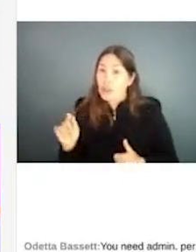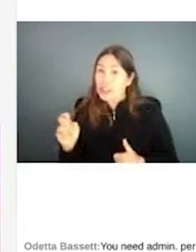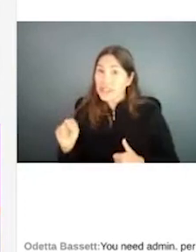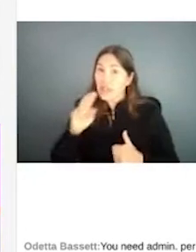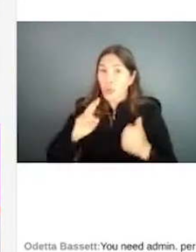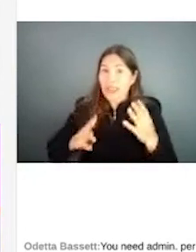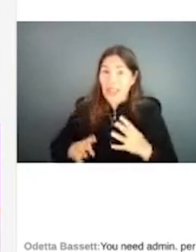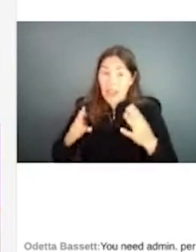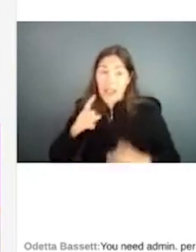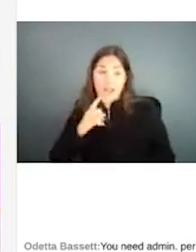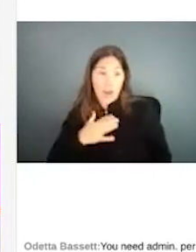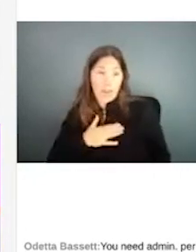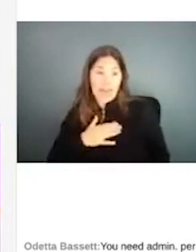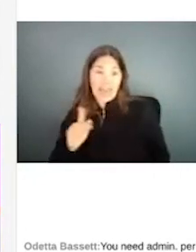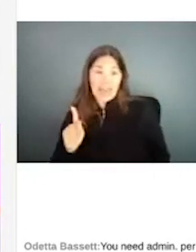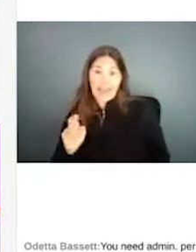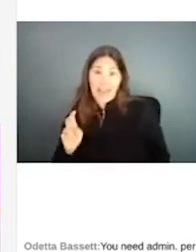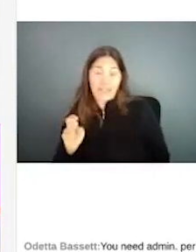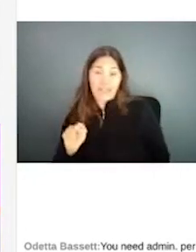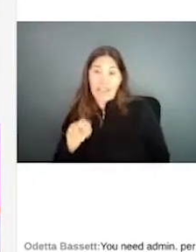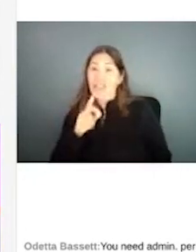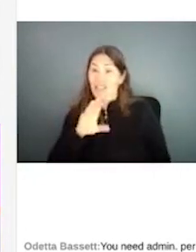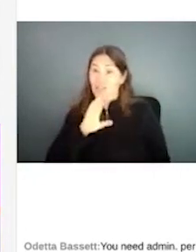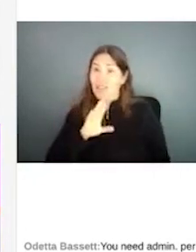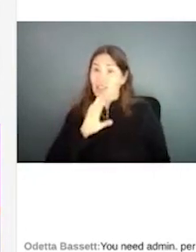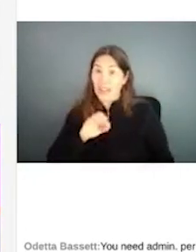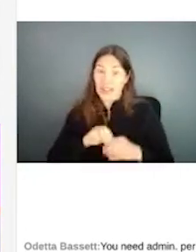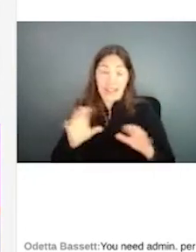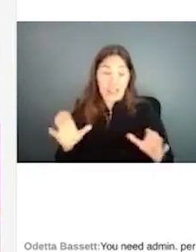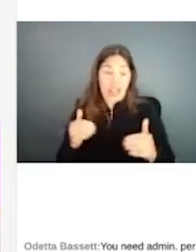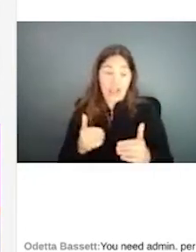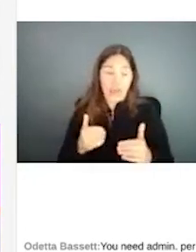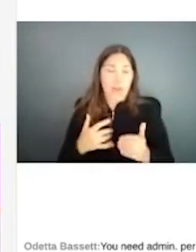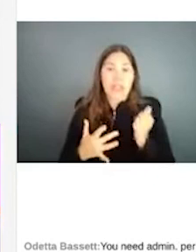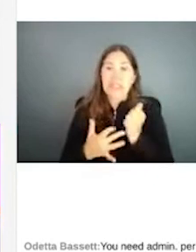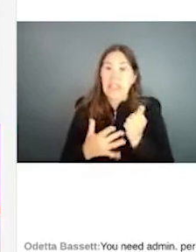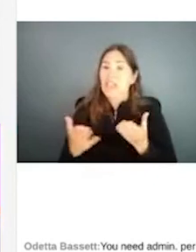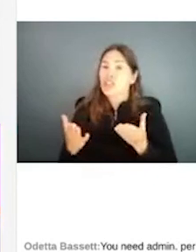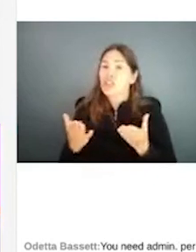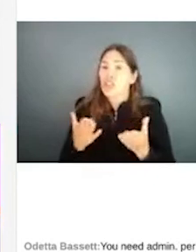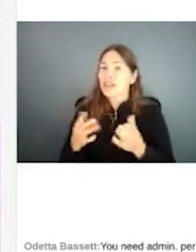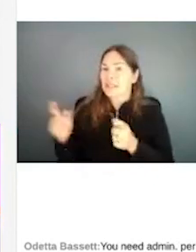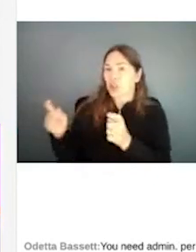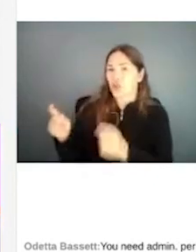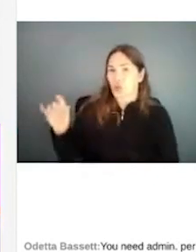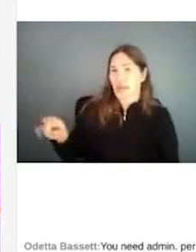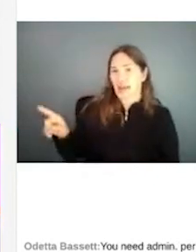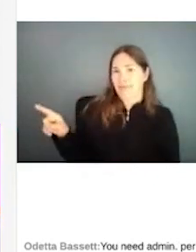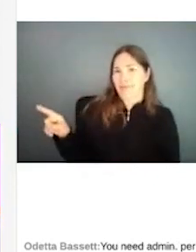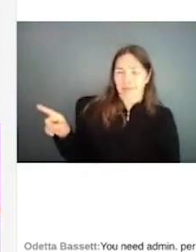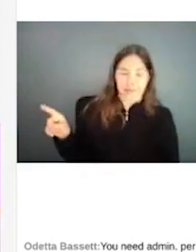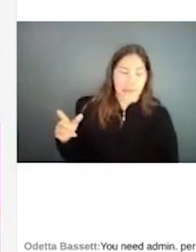For me, Kevin, that's been one of the frustrations is in my classroom, tech services has been controlling all of that. And